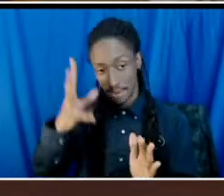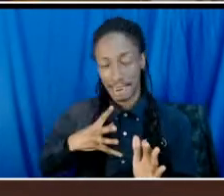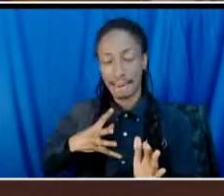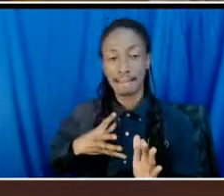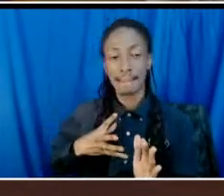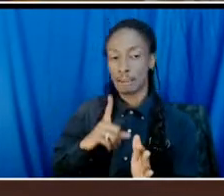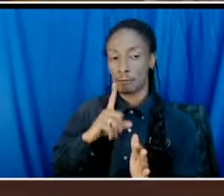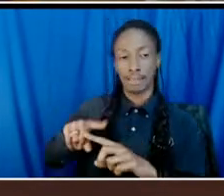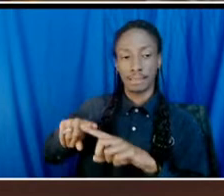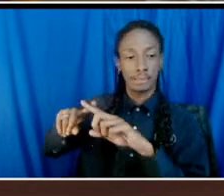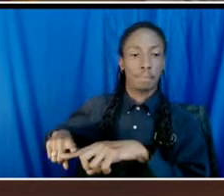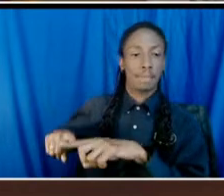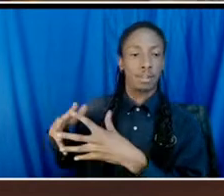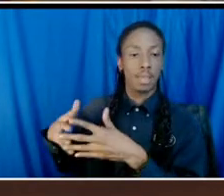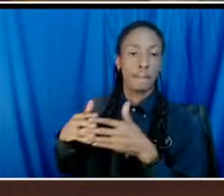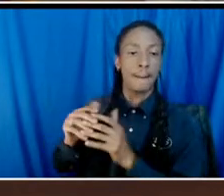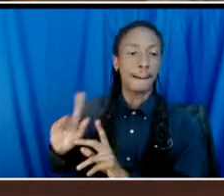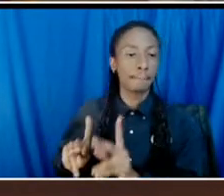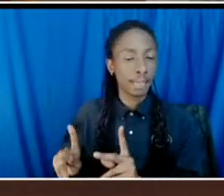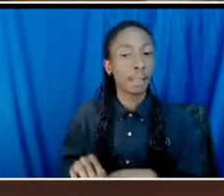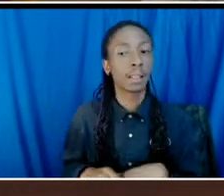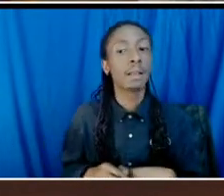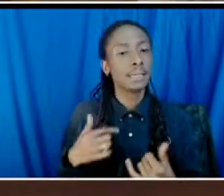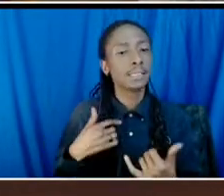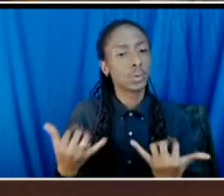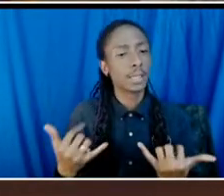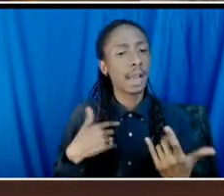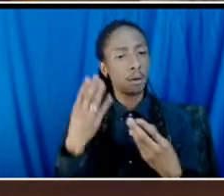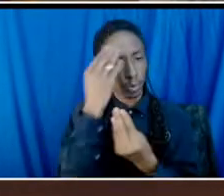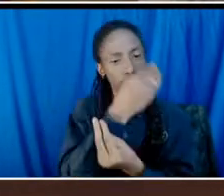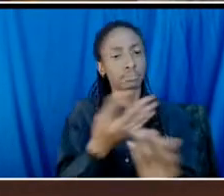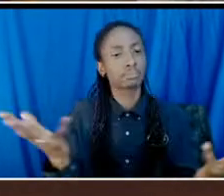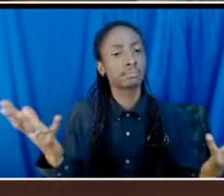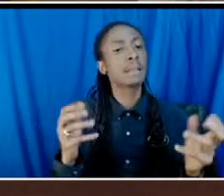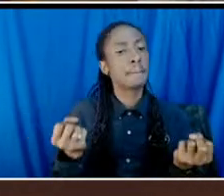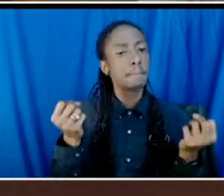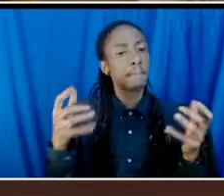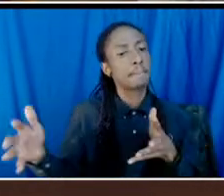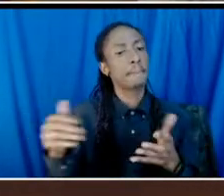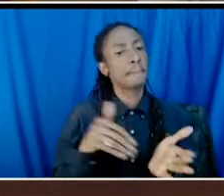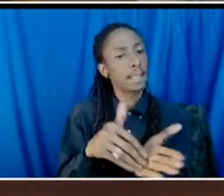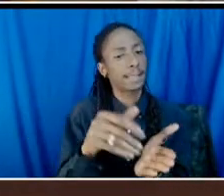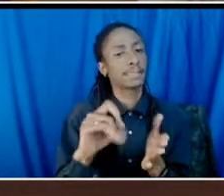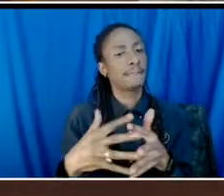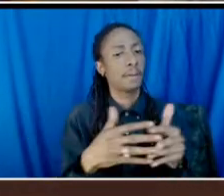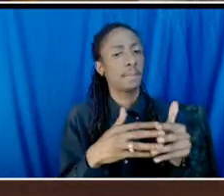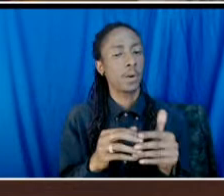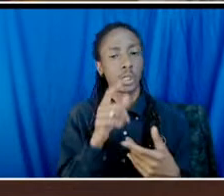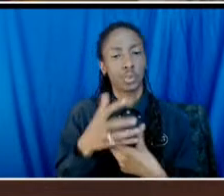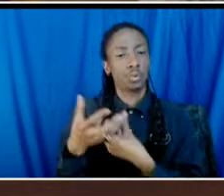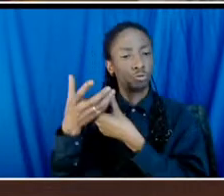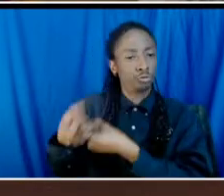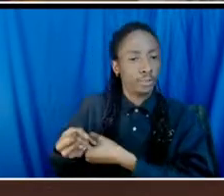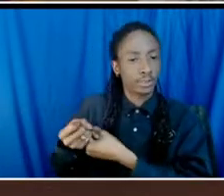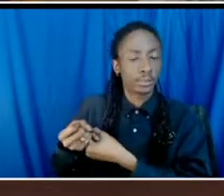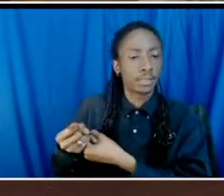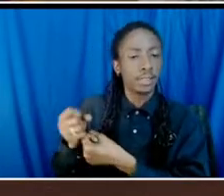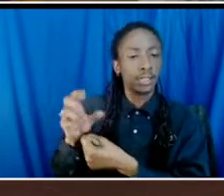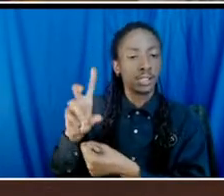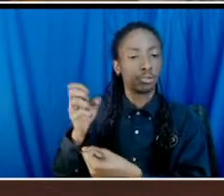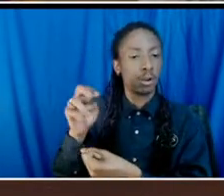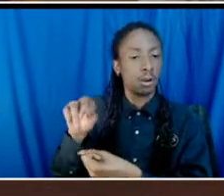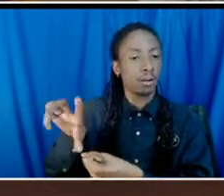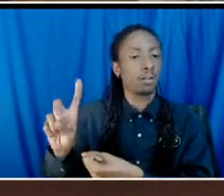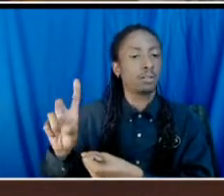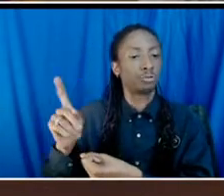let me also today make a broader statement to millions of Americans who put their trust in Donald Trump. In these hearings